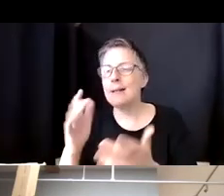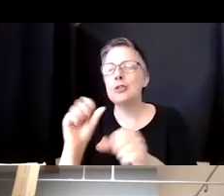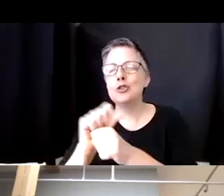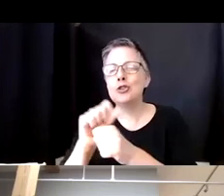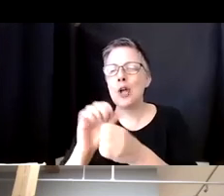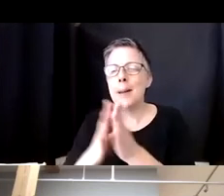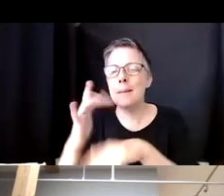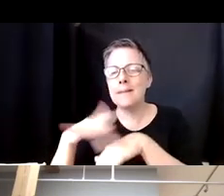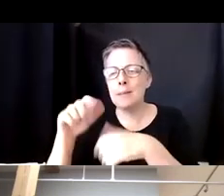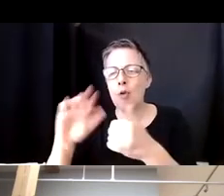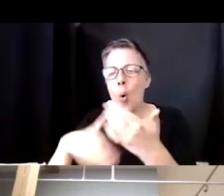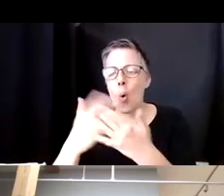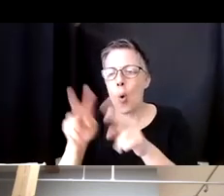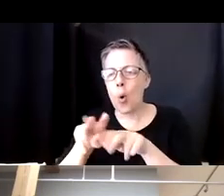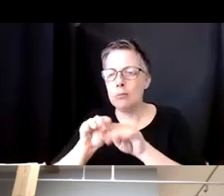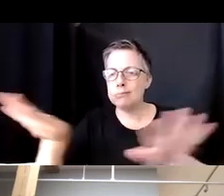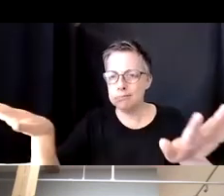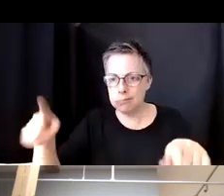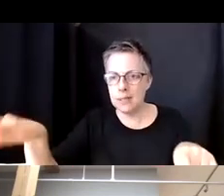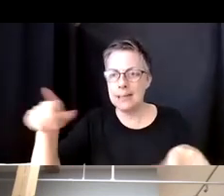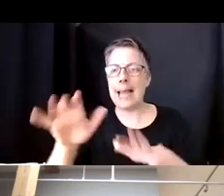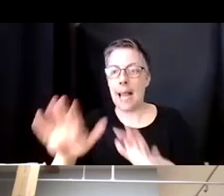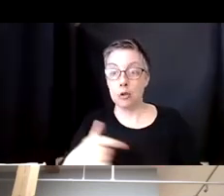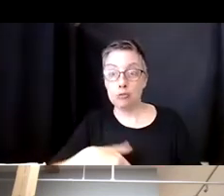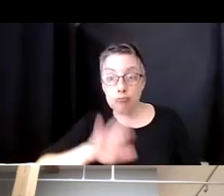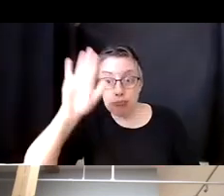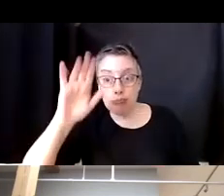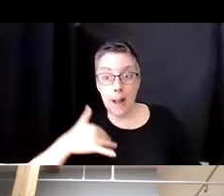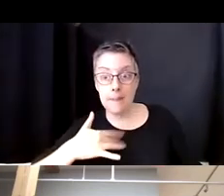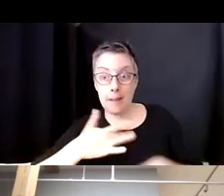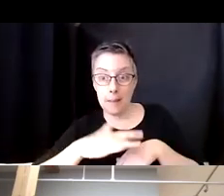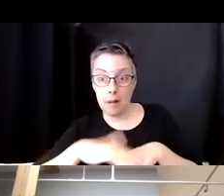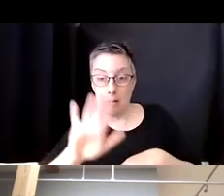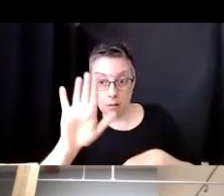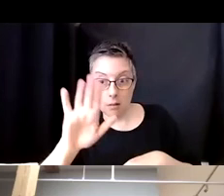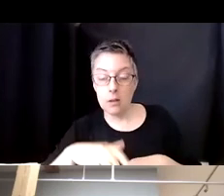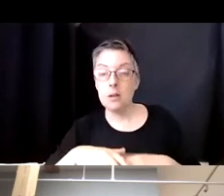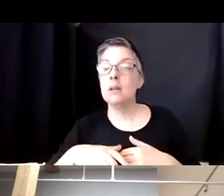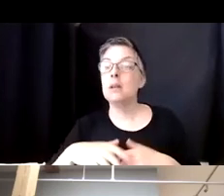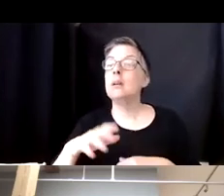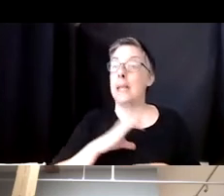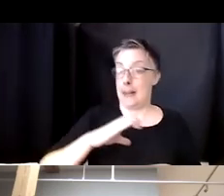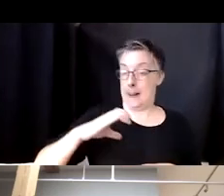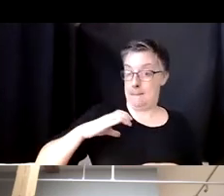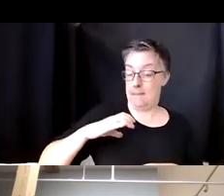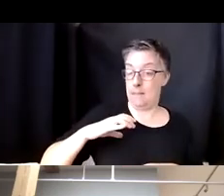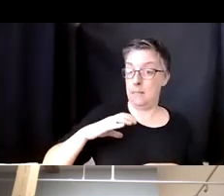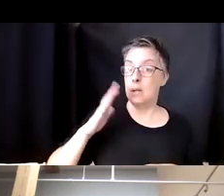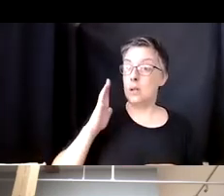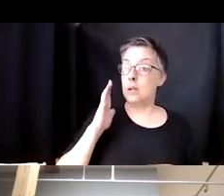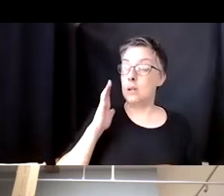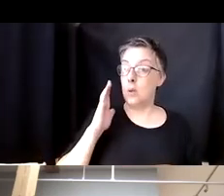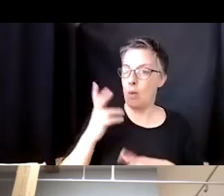everyone in the directory to look at. And the captioner can say, hey, I'm available. And then the Mass Commission for the Deaf and Hard of Hearing